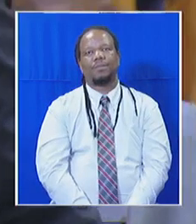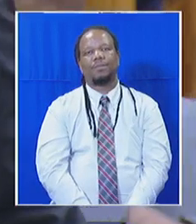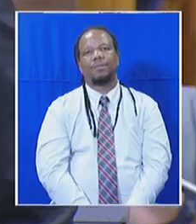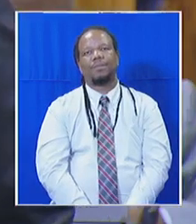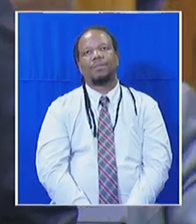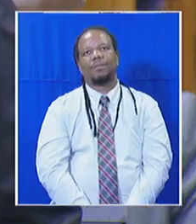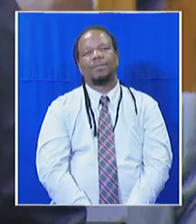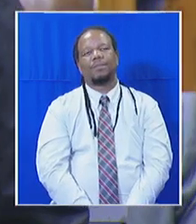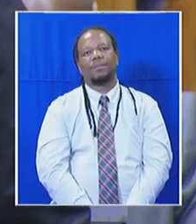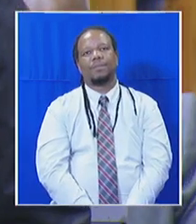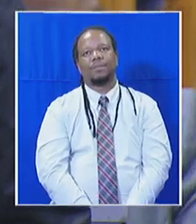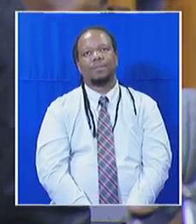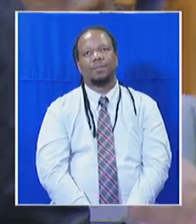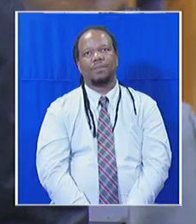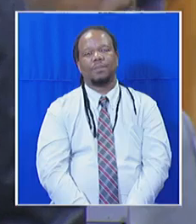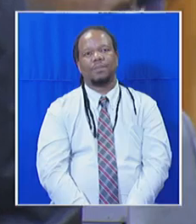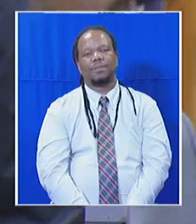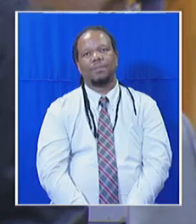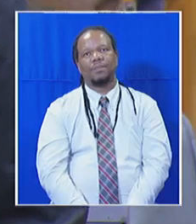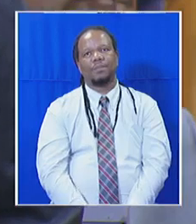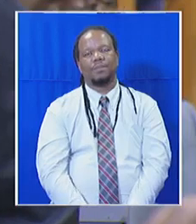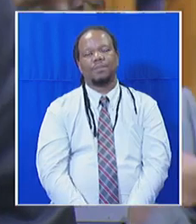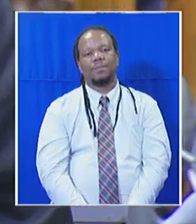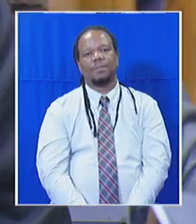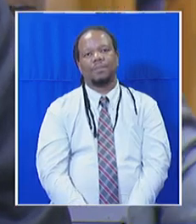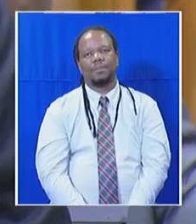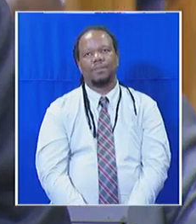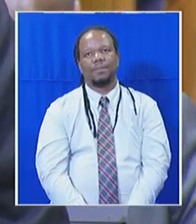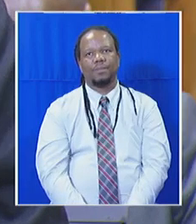kuZibandlela ngonyaka odlule.